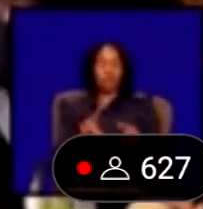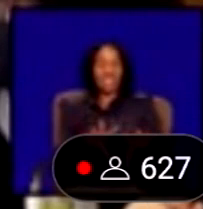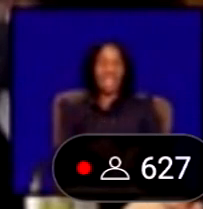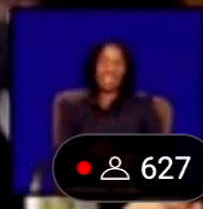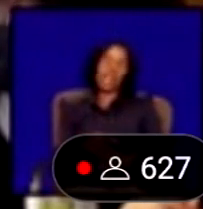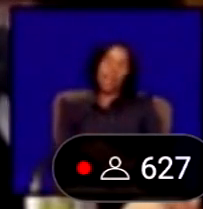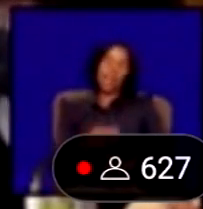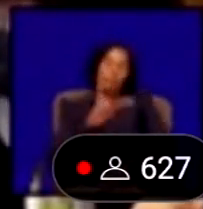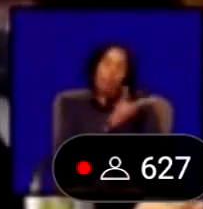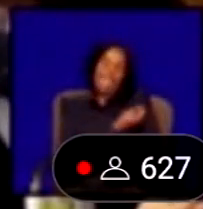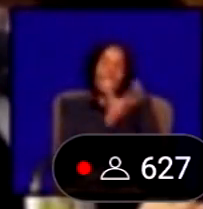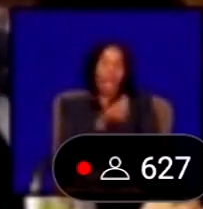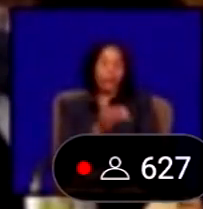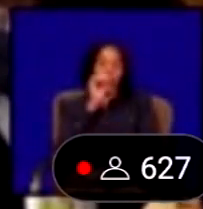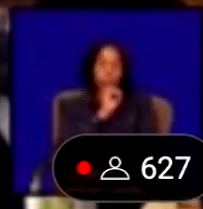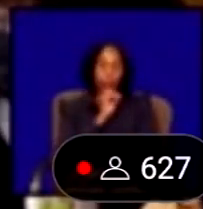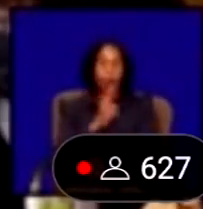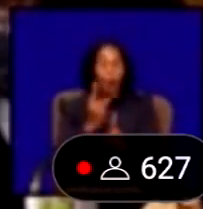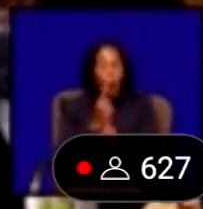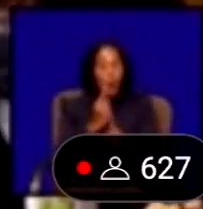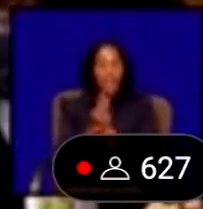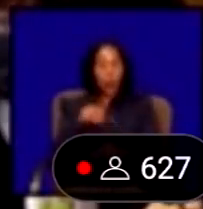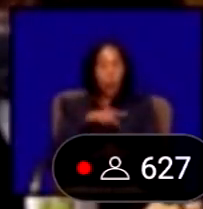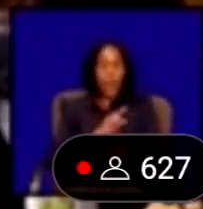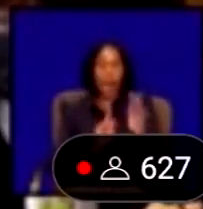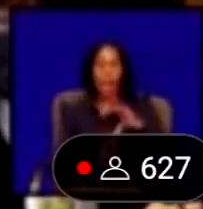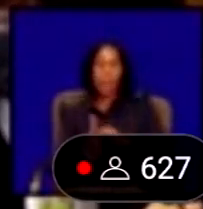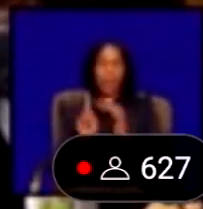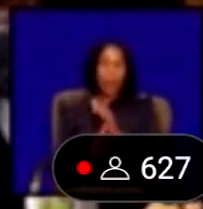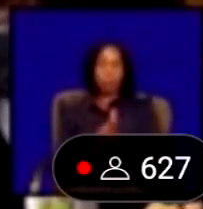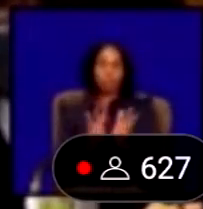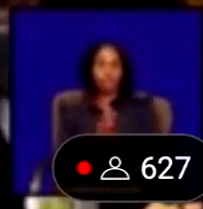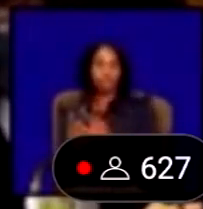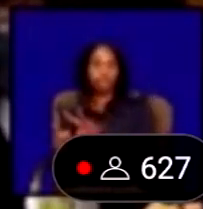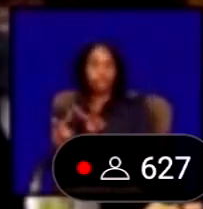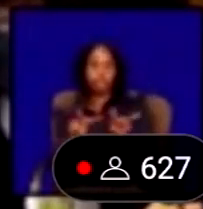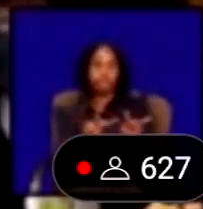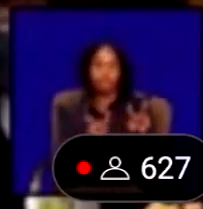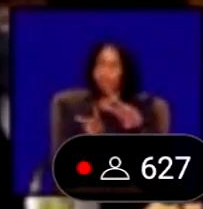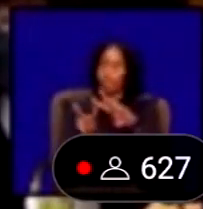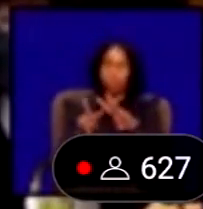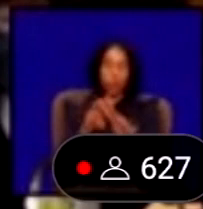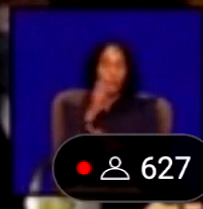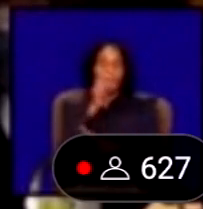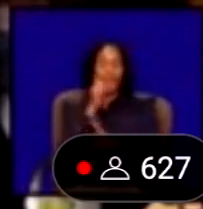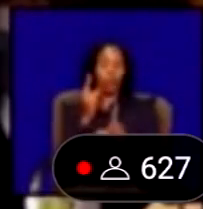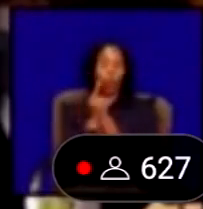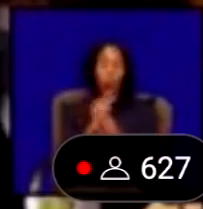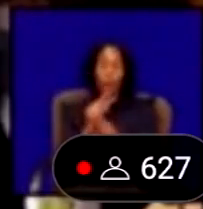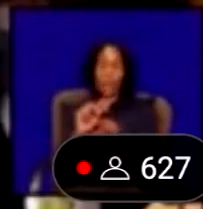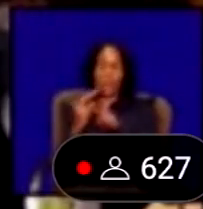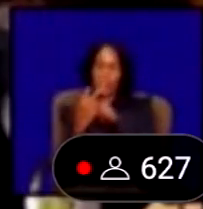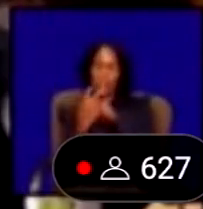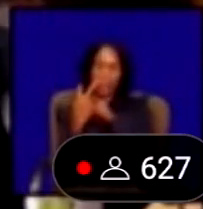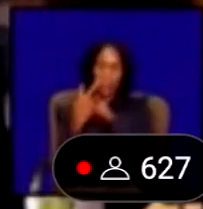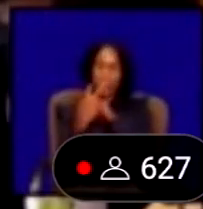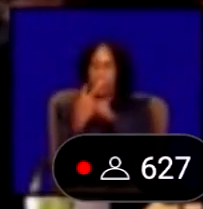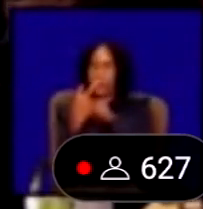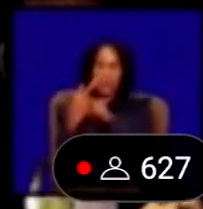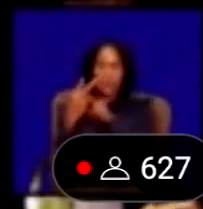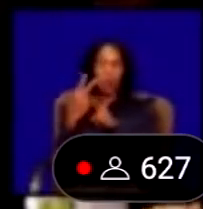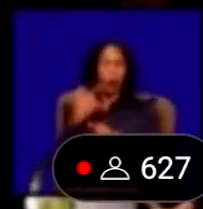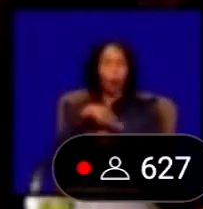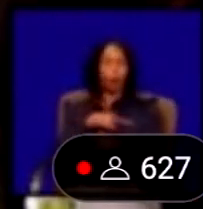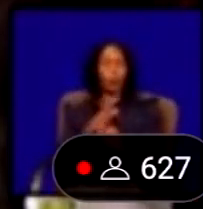we are always hunted. The gazing eye of South African men is forever fixed on their next